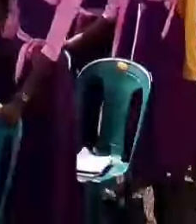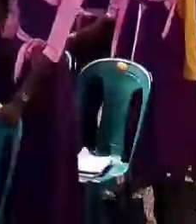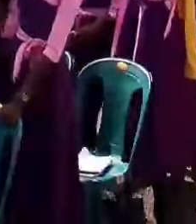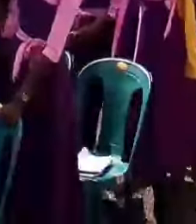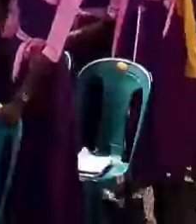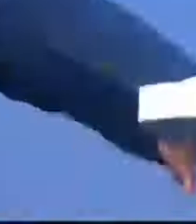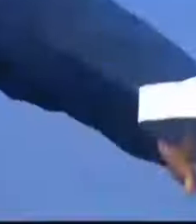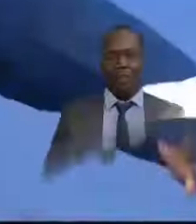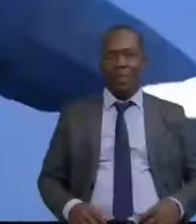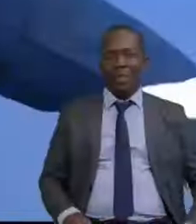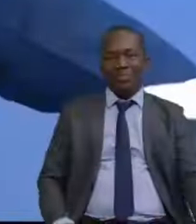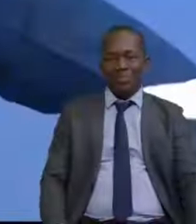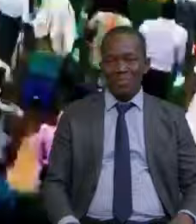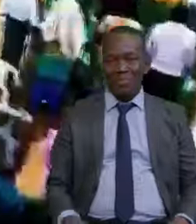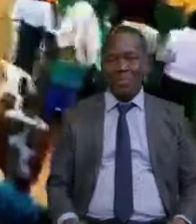so low.